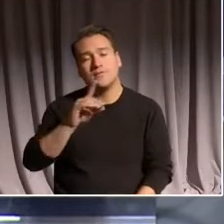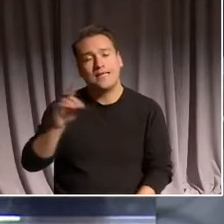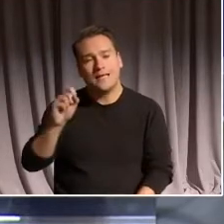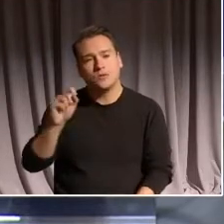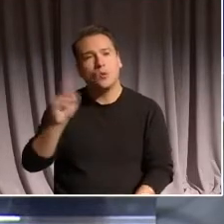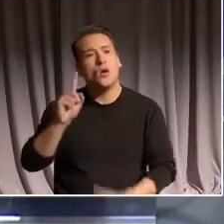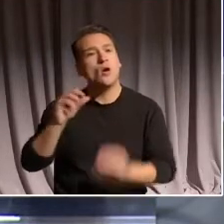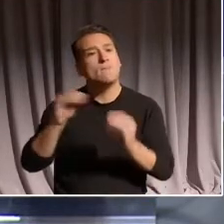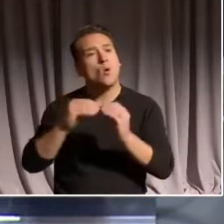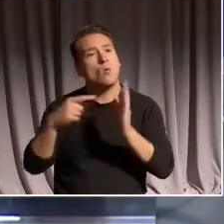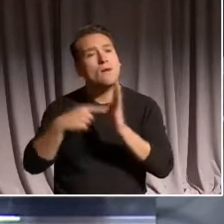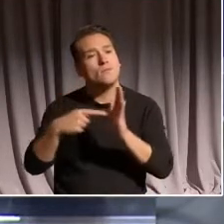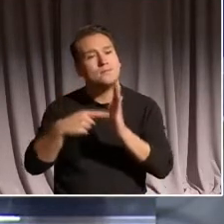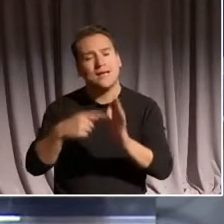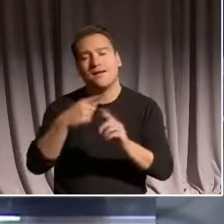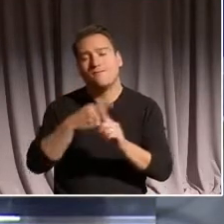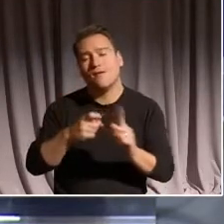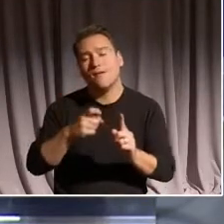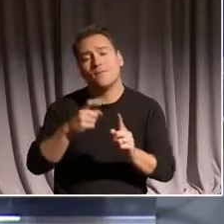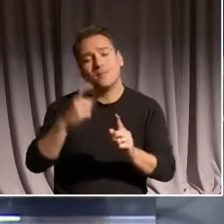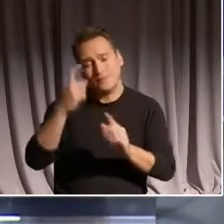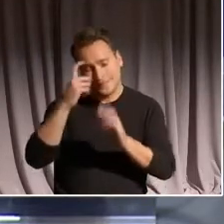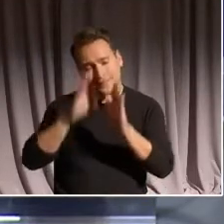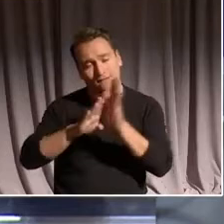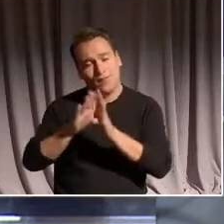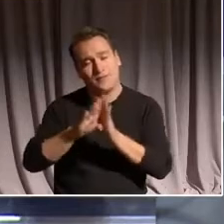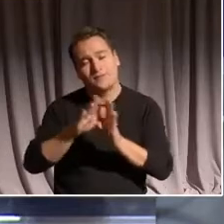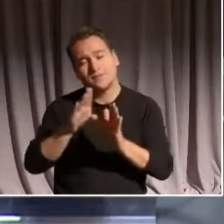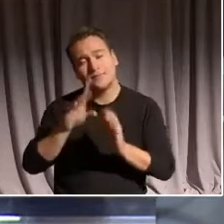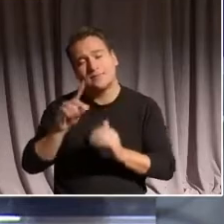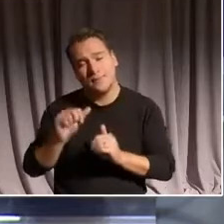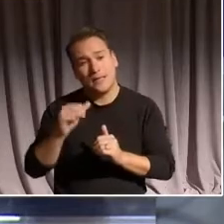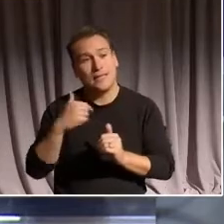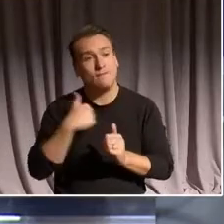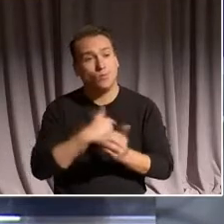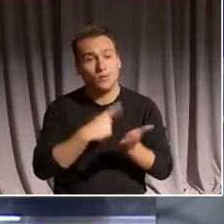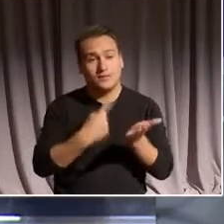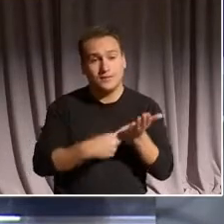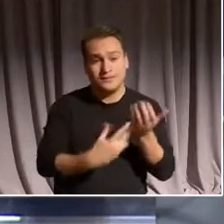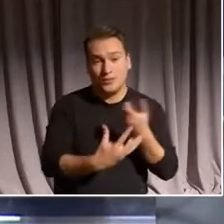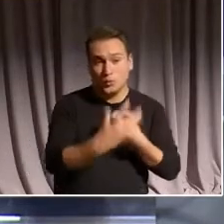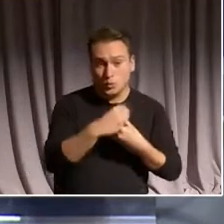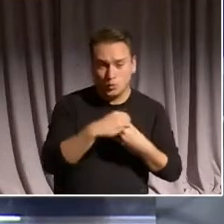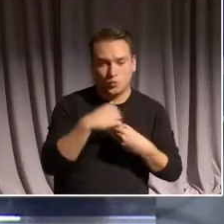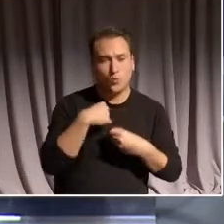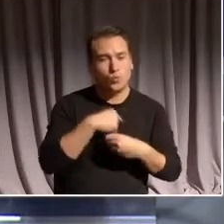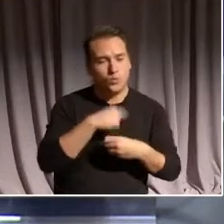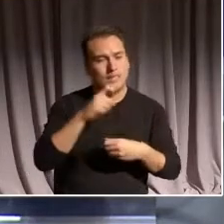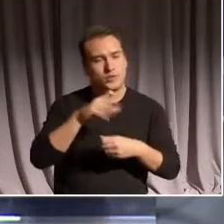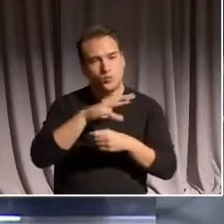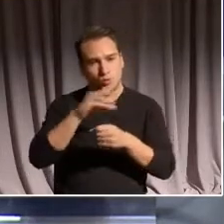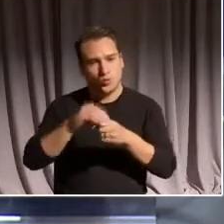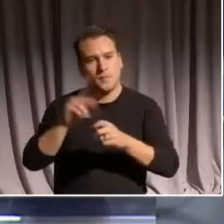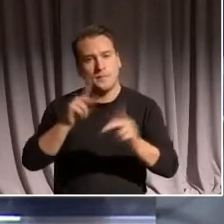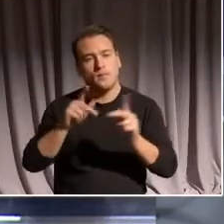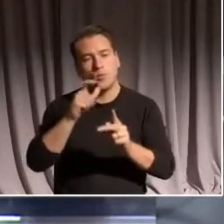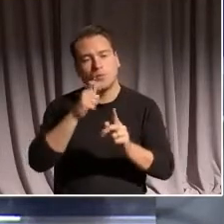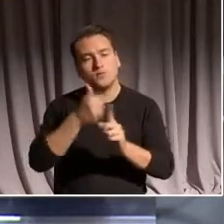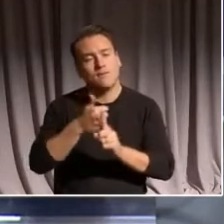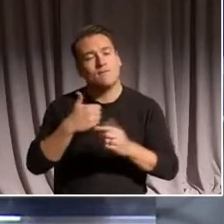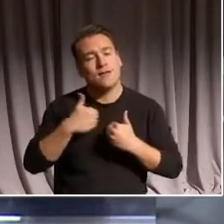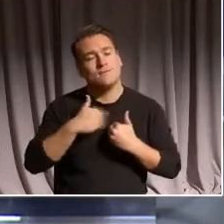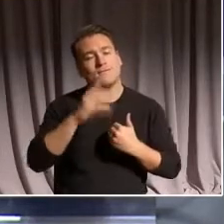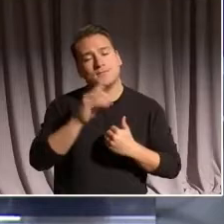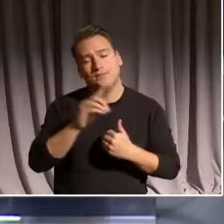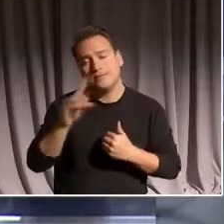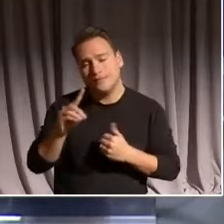more representatives? If we're really talking about inclusion, then we need to also include people with intellectual and developmental disabilities in